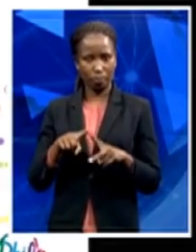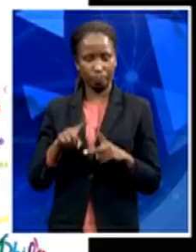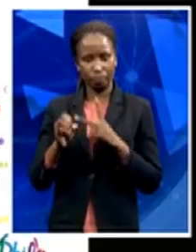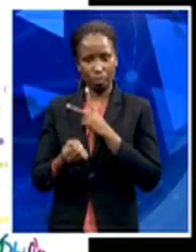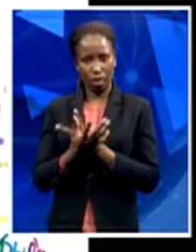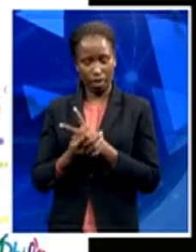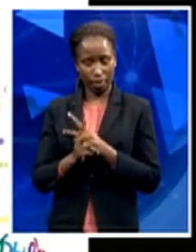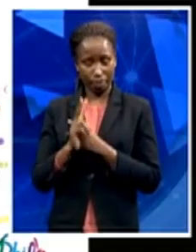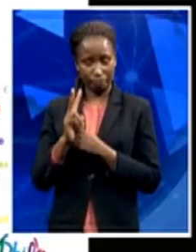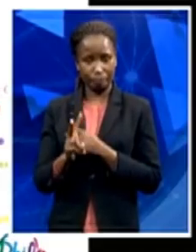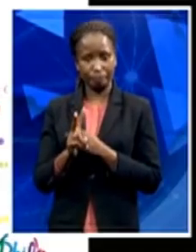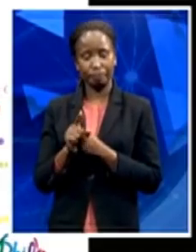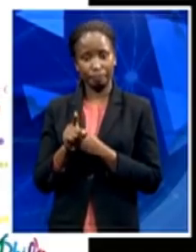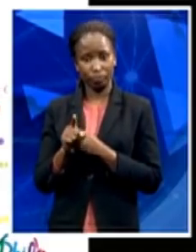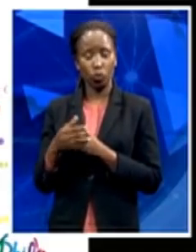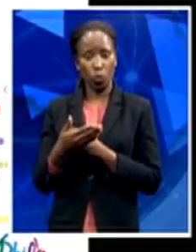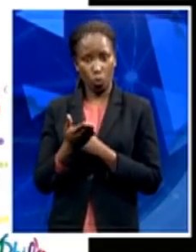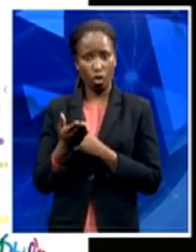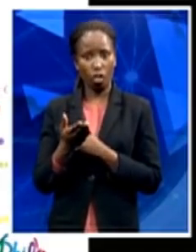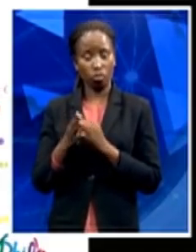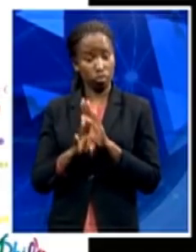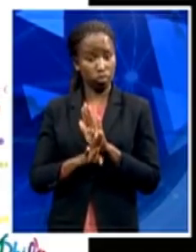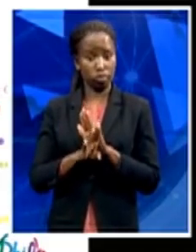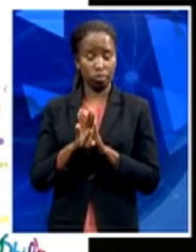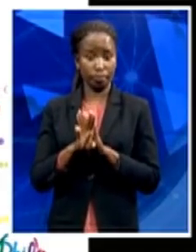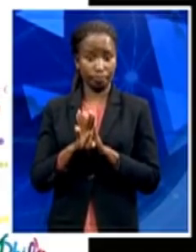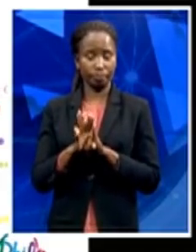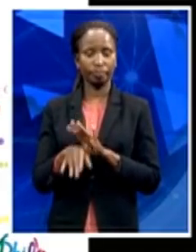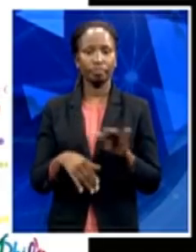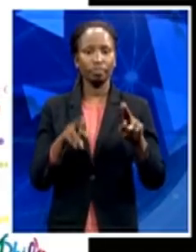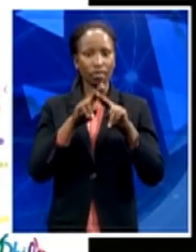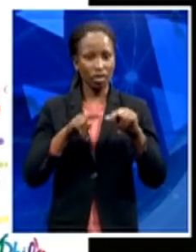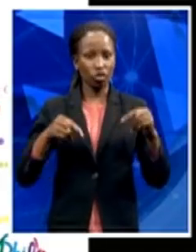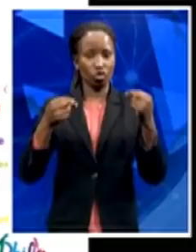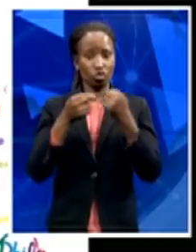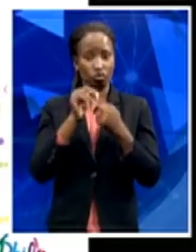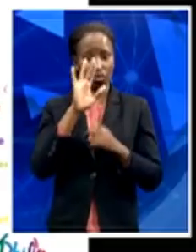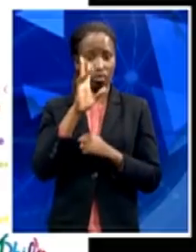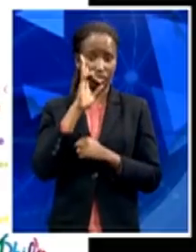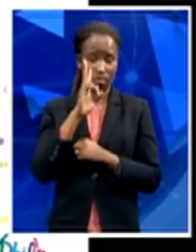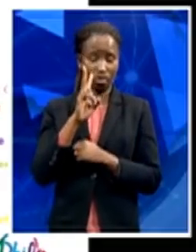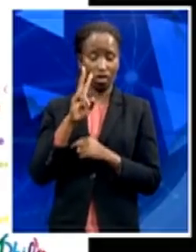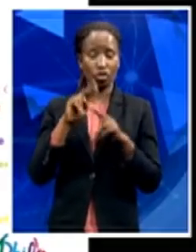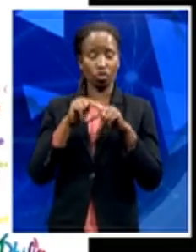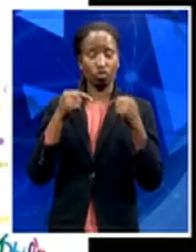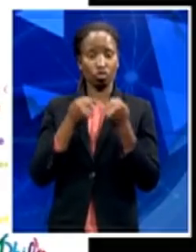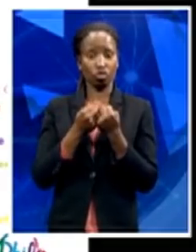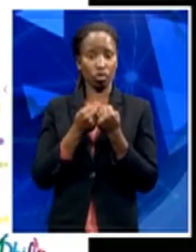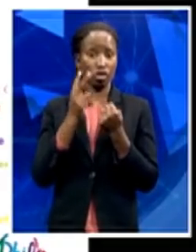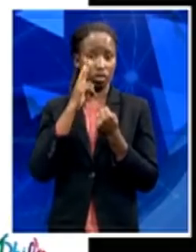the rise. And then nationally, we can see that the national average is also on the ascent.